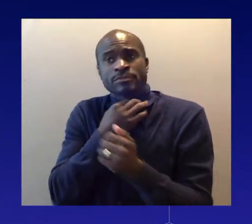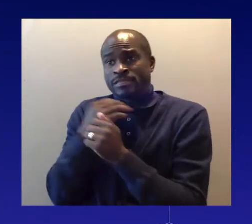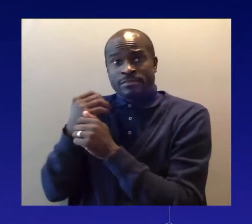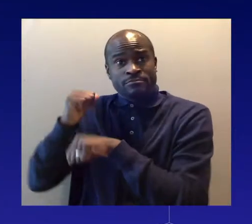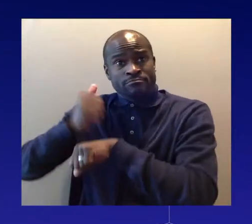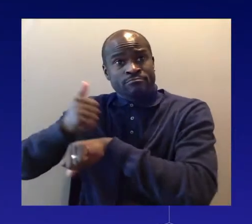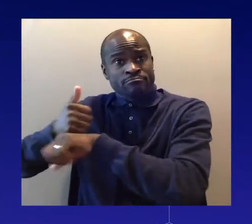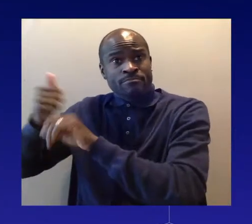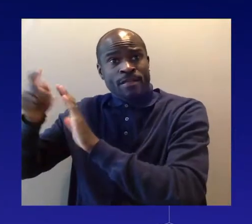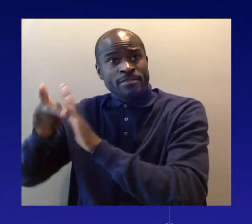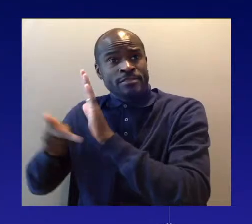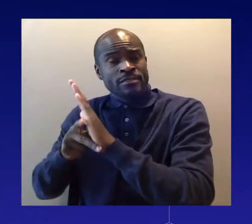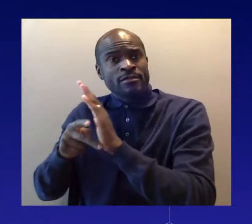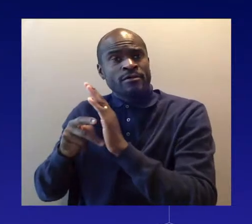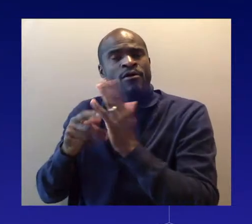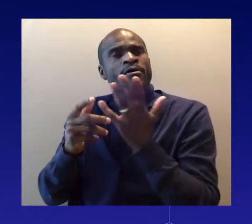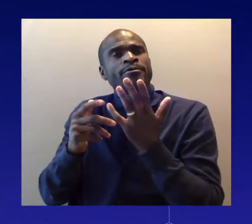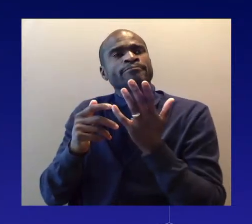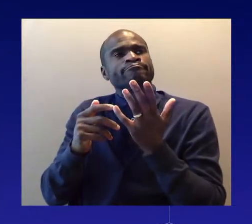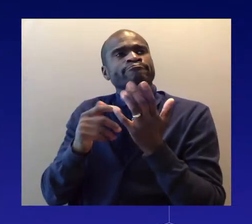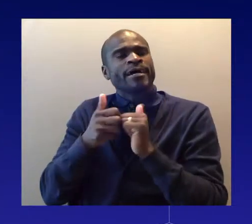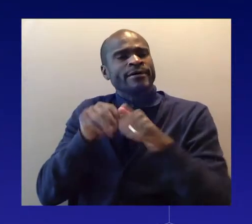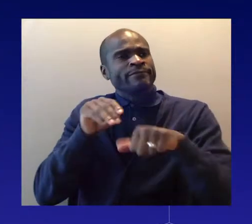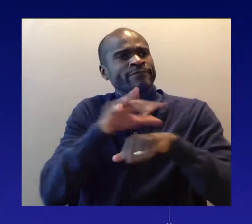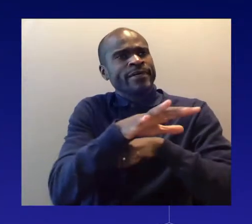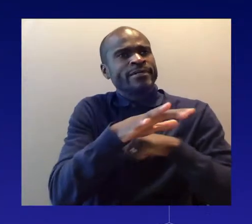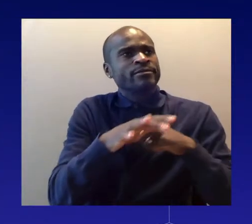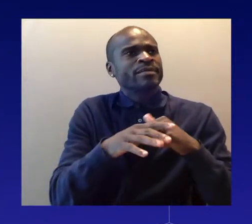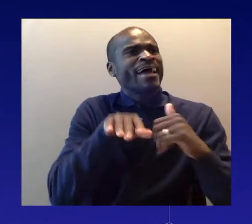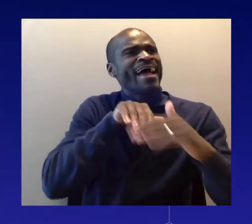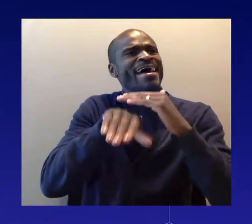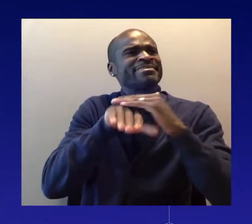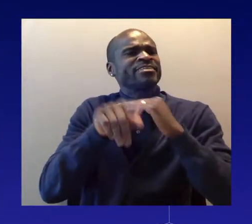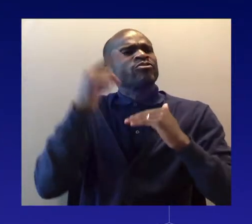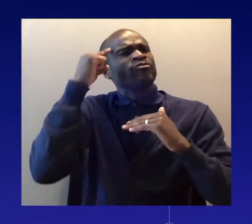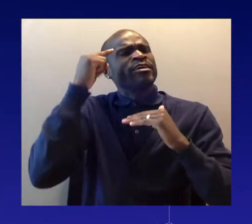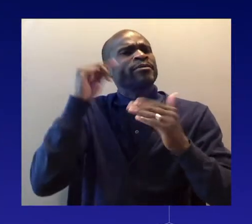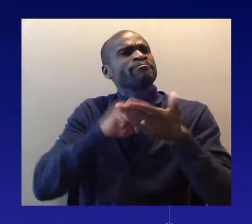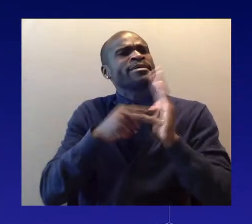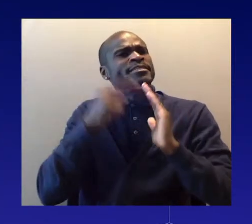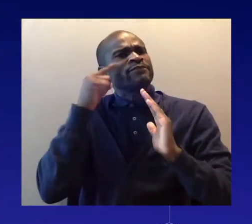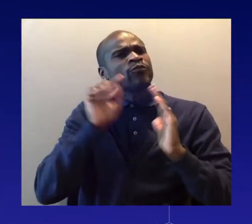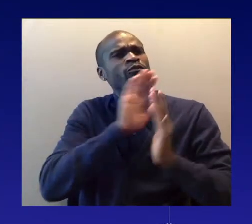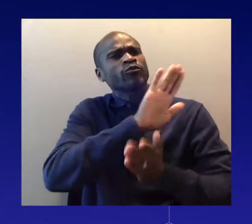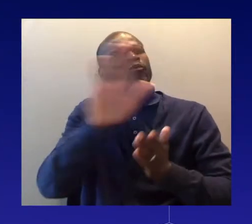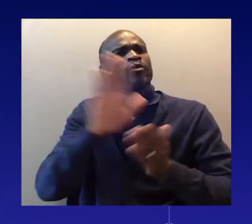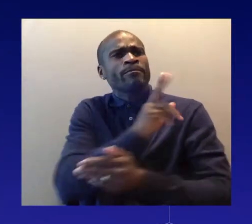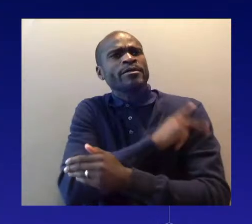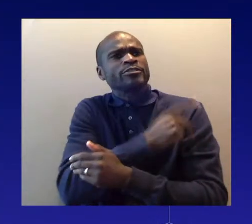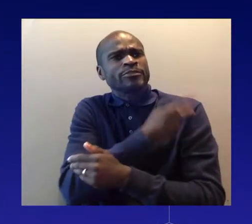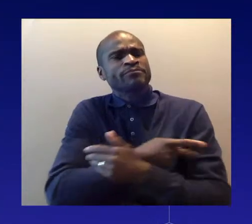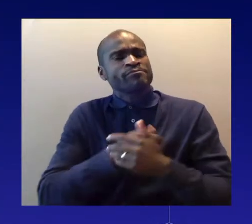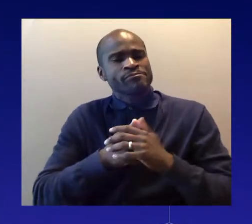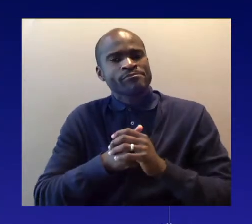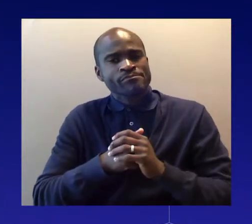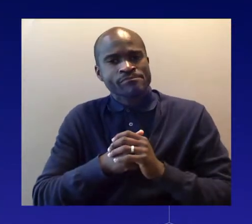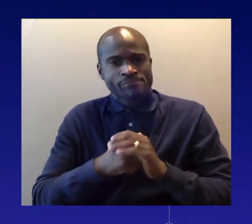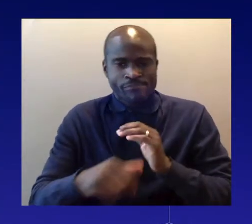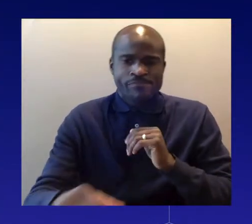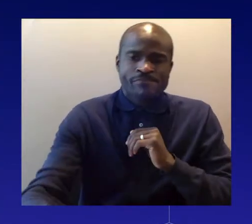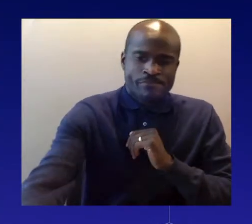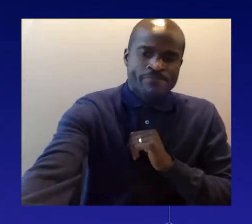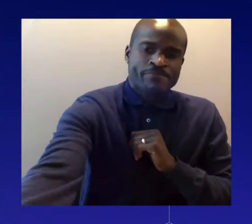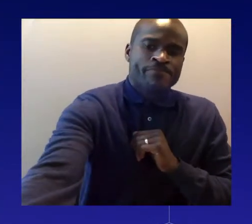really means day to day on the front lines in the healthcare system. Yeah, thank you for that. I was thinking that we need to broaden out this conversation around